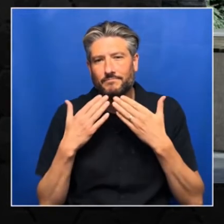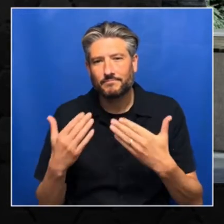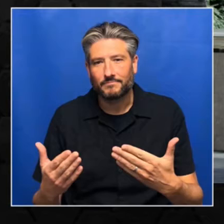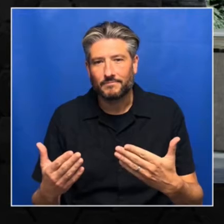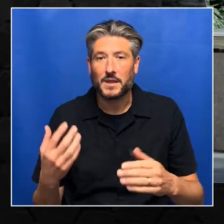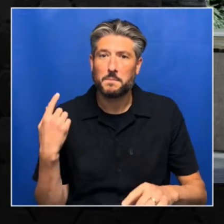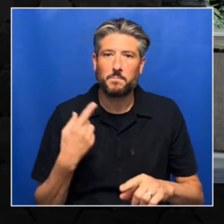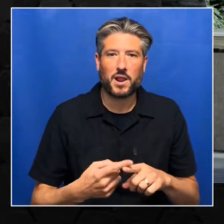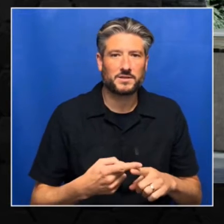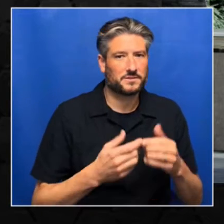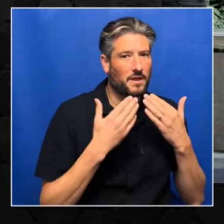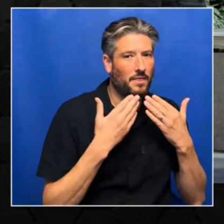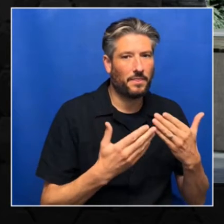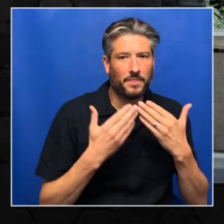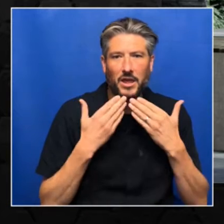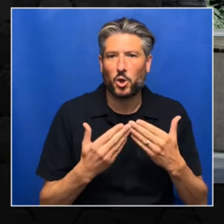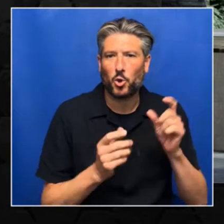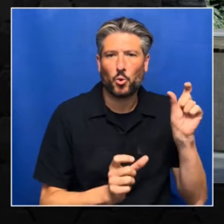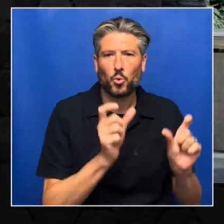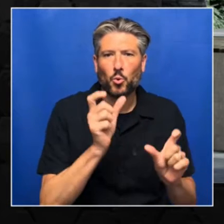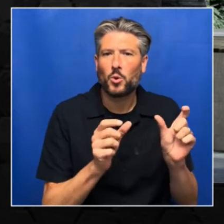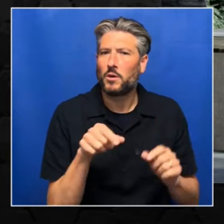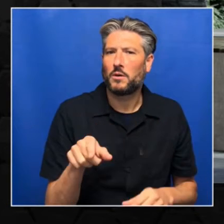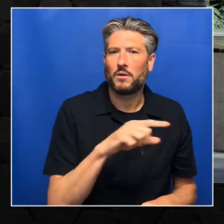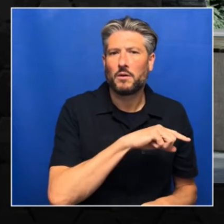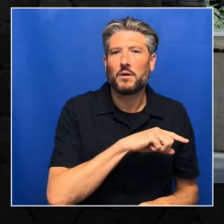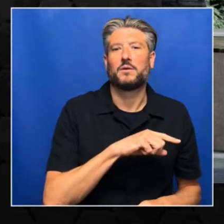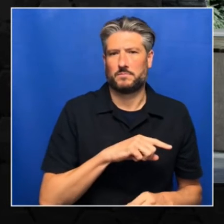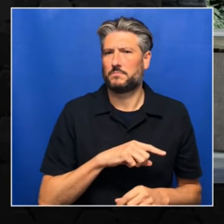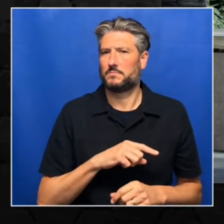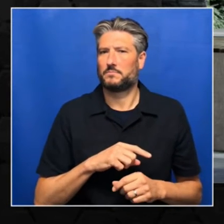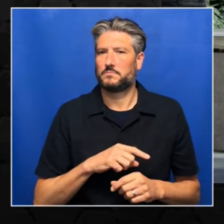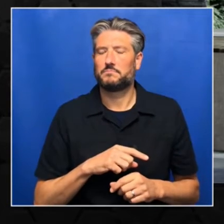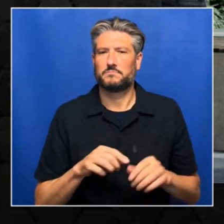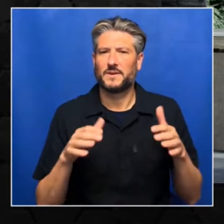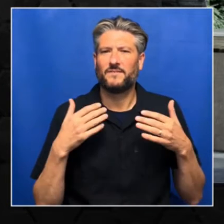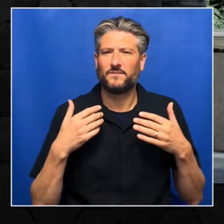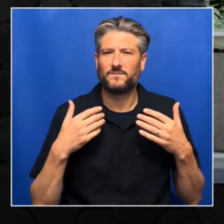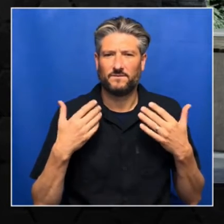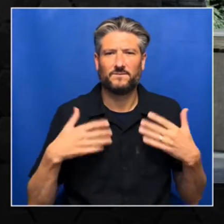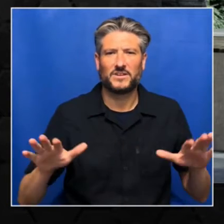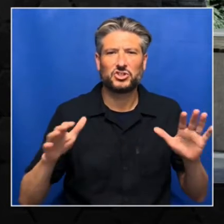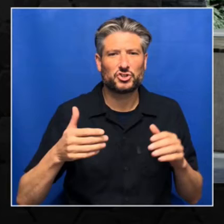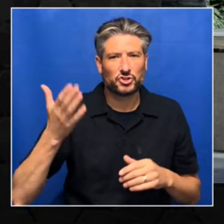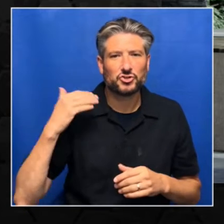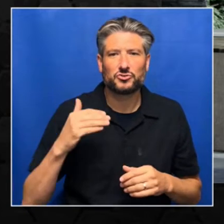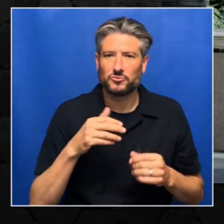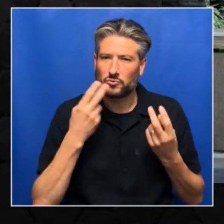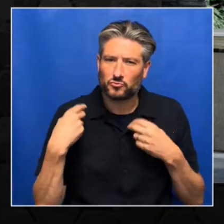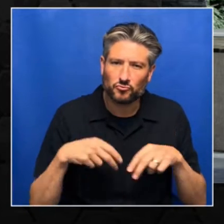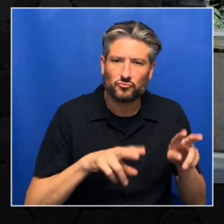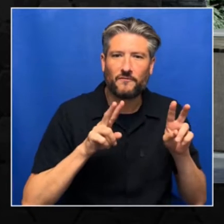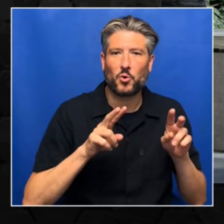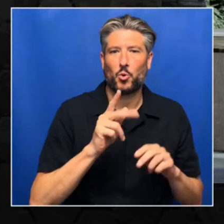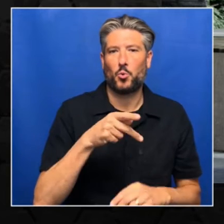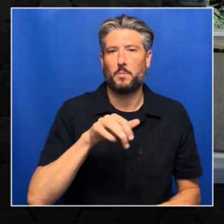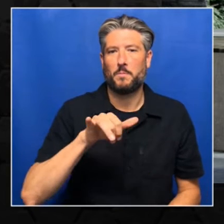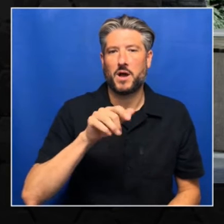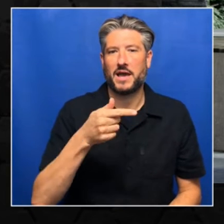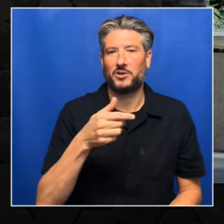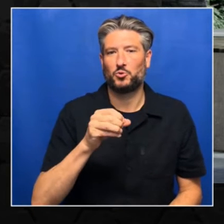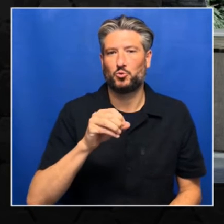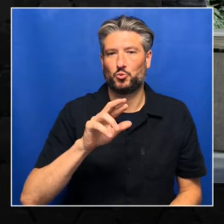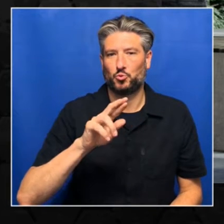had a chance to review the PyTorch learning pad before it was released to the public. Can you maybe share like